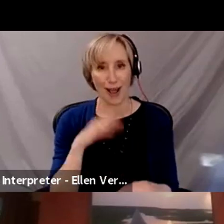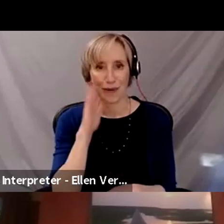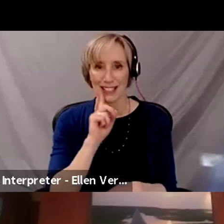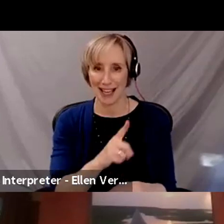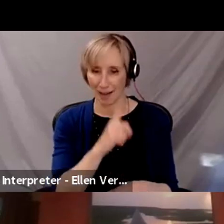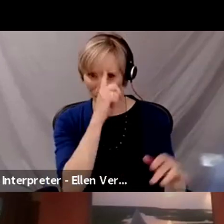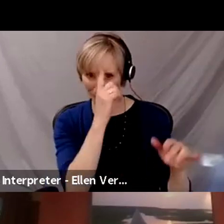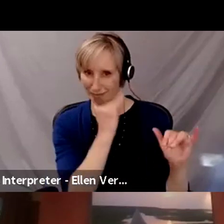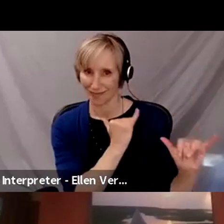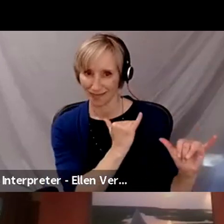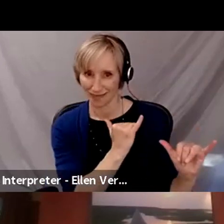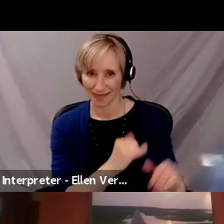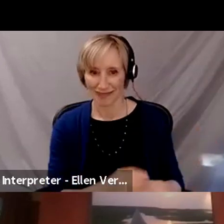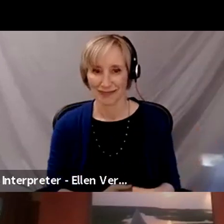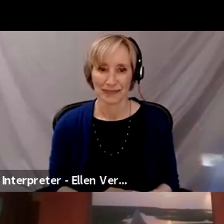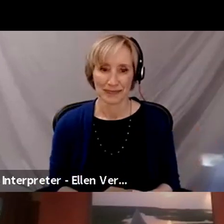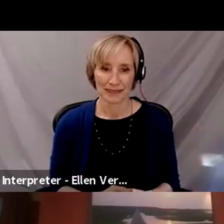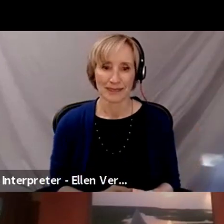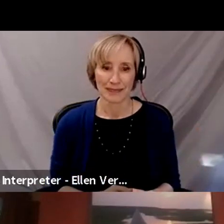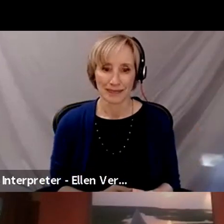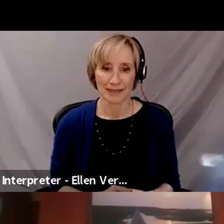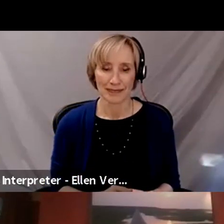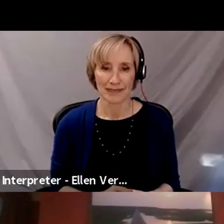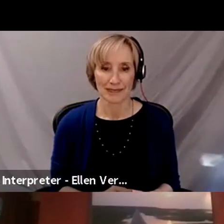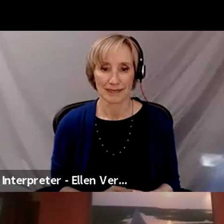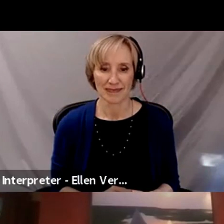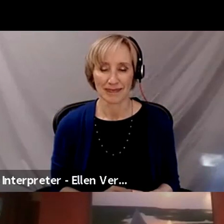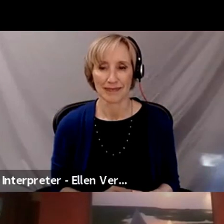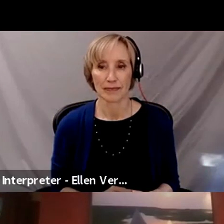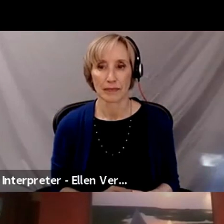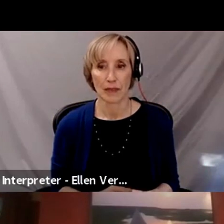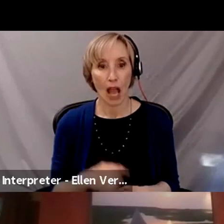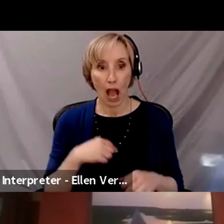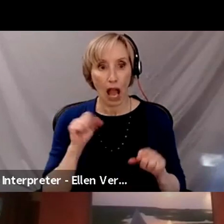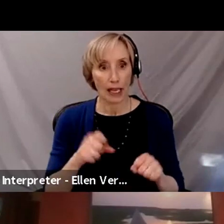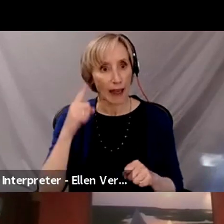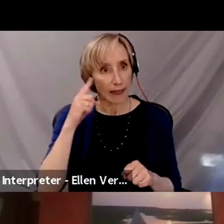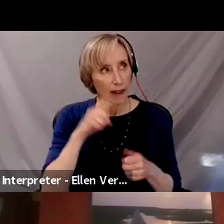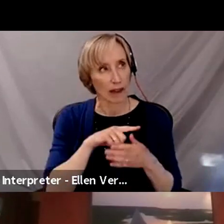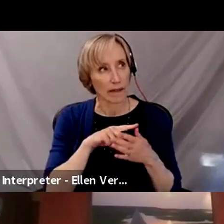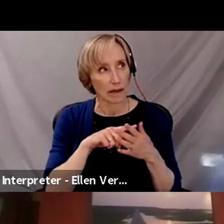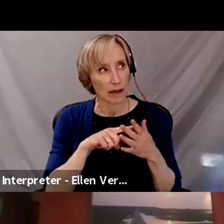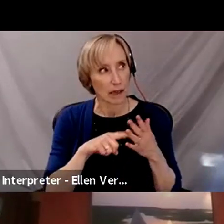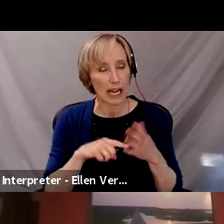was going to say that there are a couple things I can think of that are internal barriers, but they